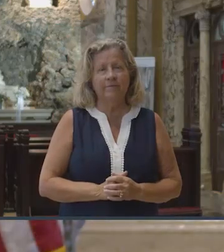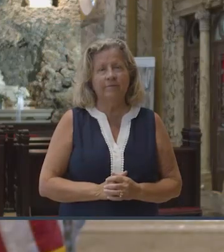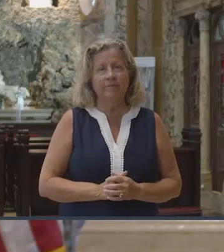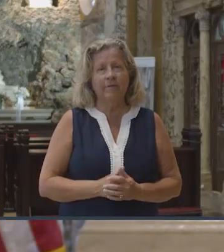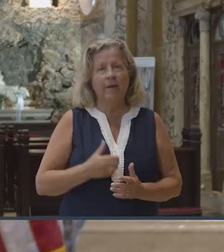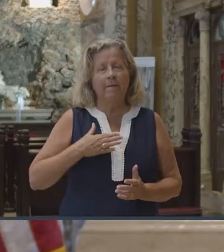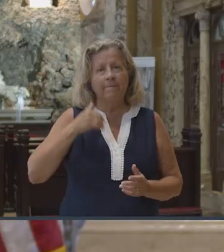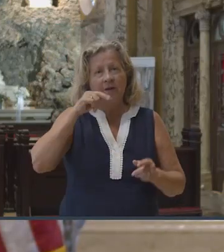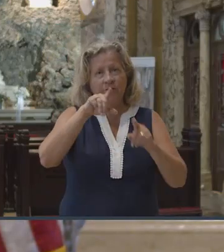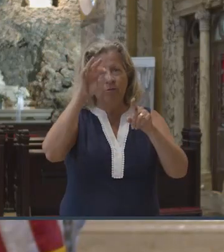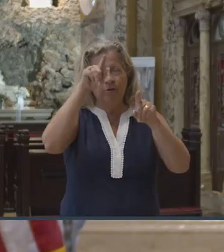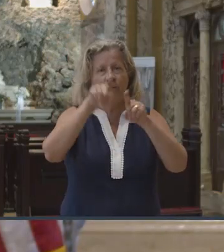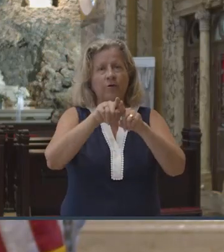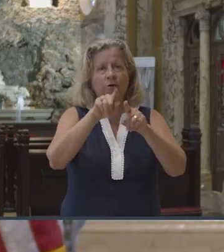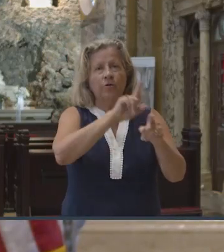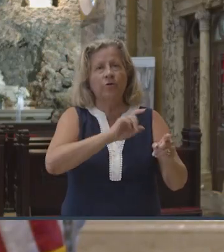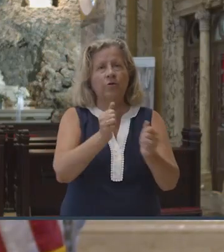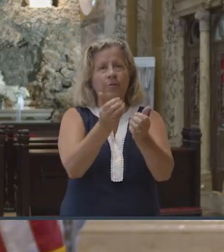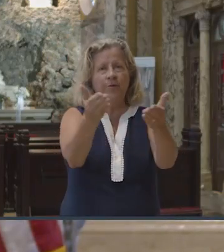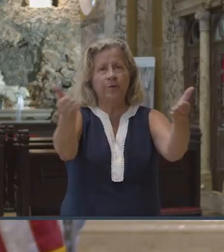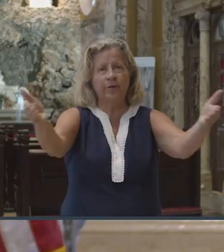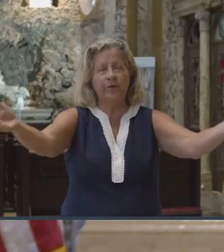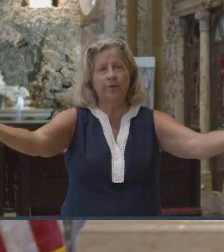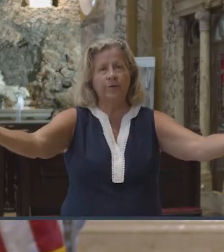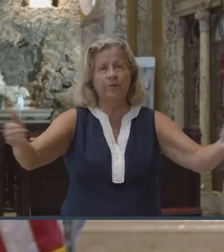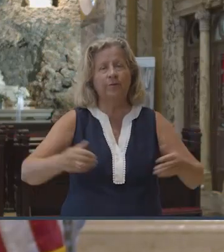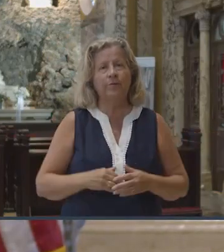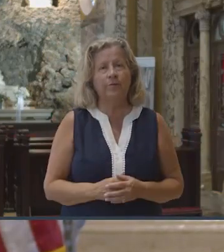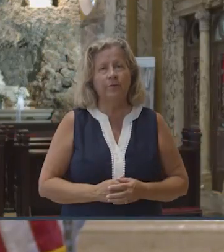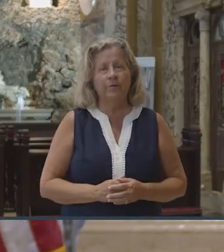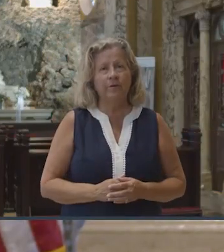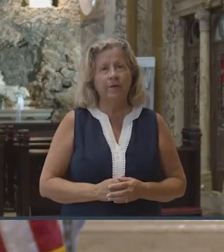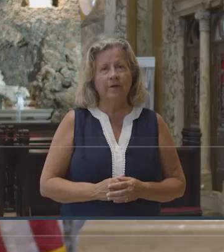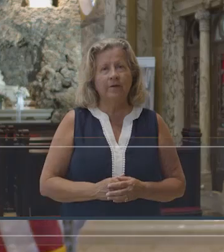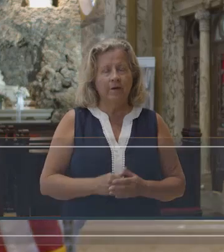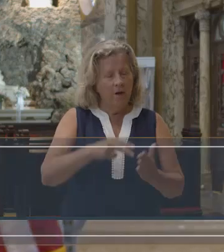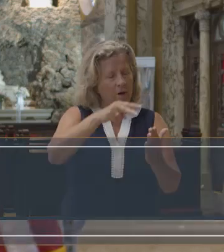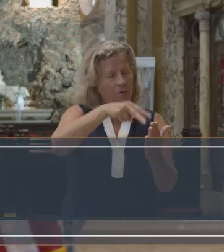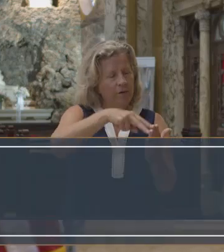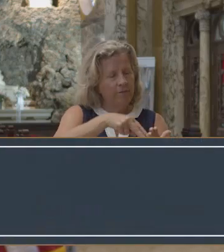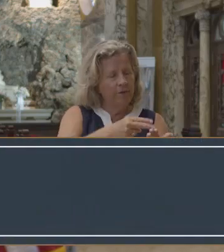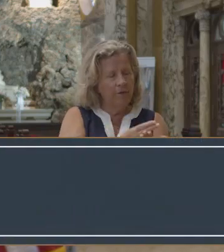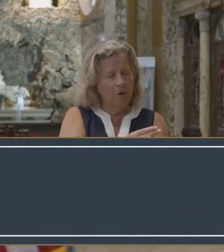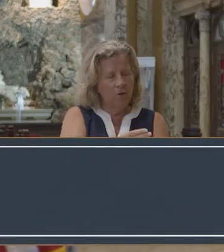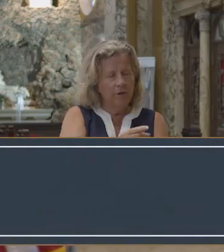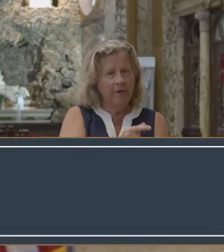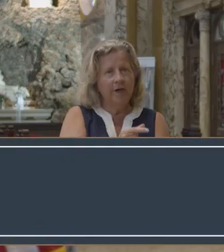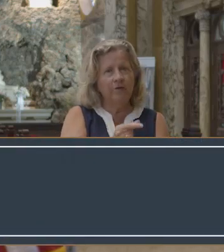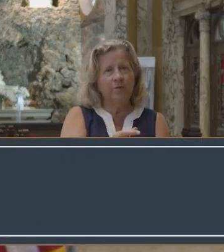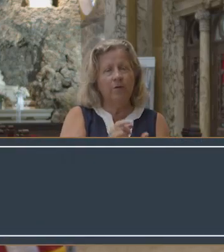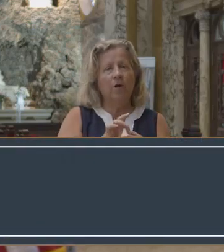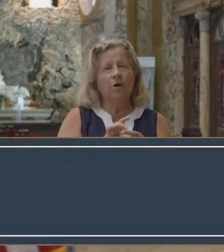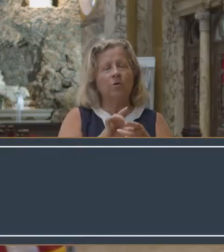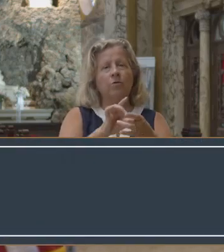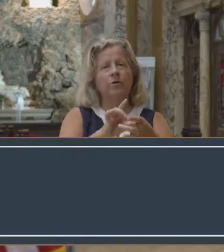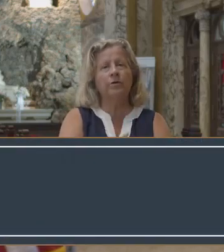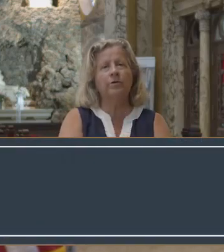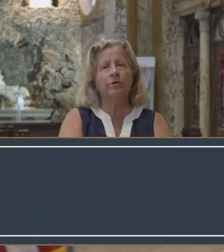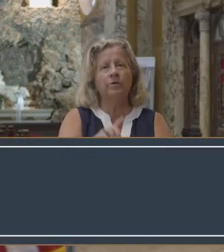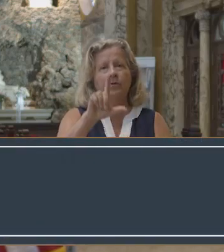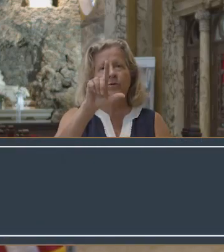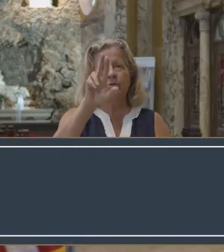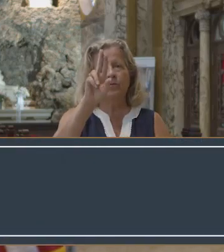My sisters and brothers, the Lord be with you. And with your spirit. A reading from the Holy Gospel according to